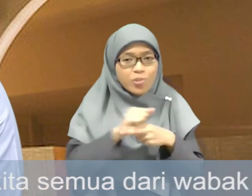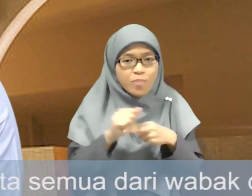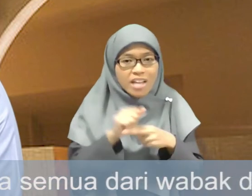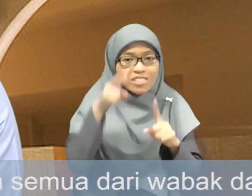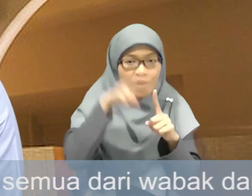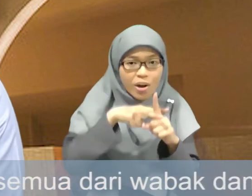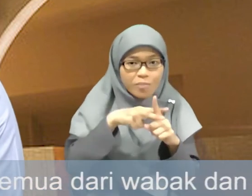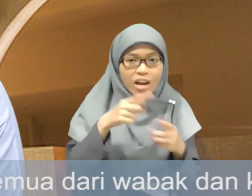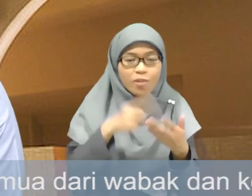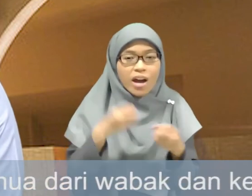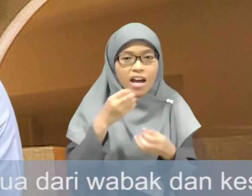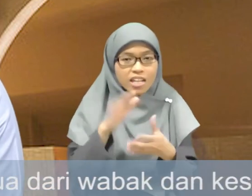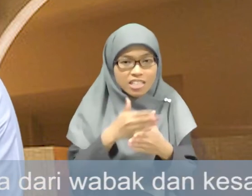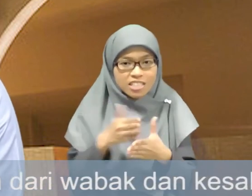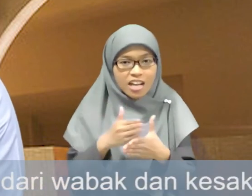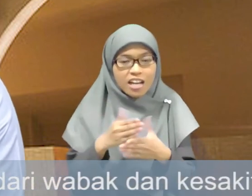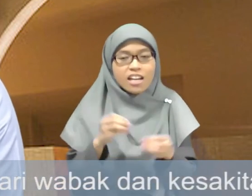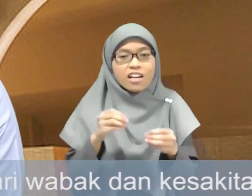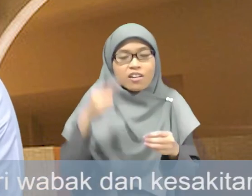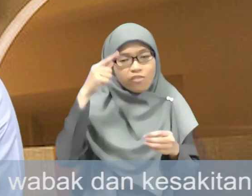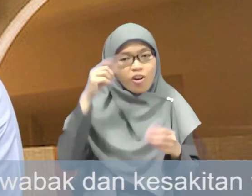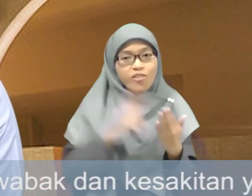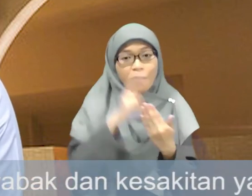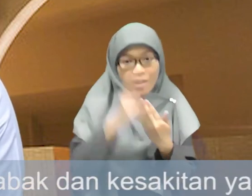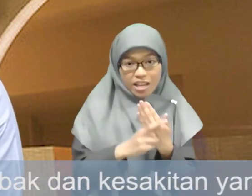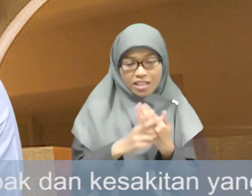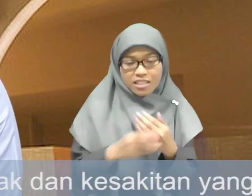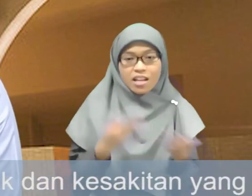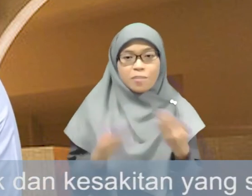time, Ustaz Khidir here signing off. Aqulu qawli hadha